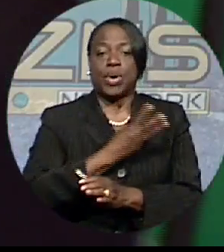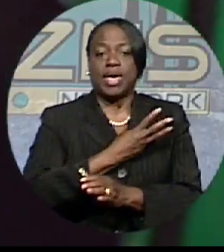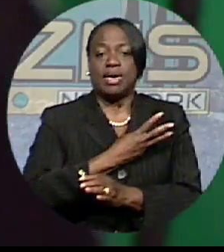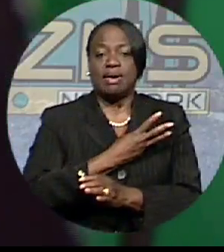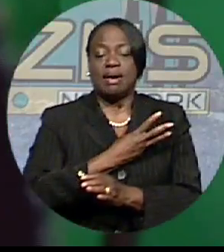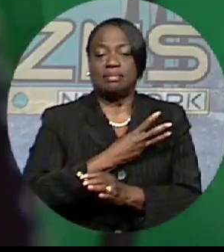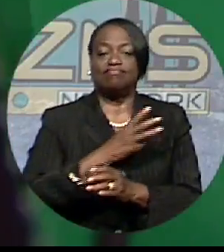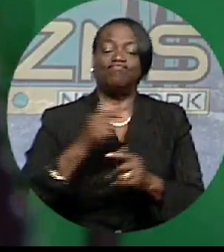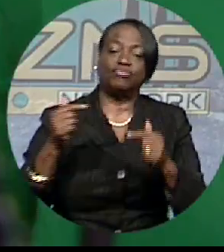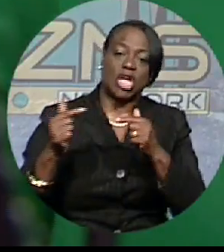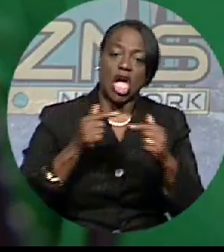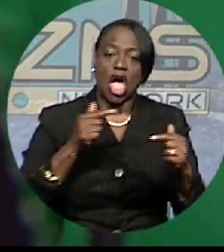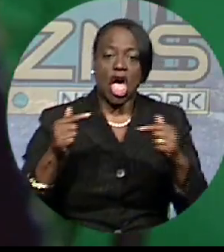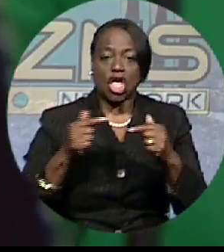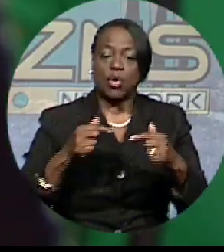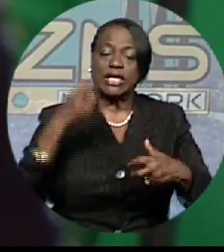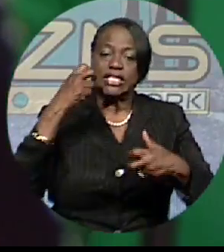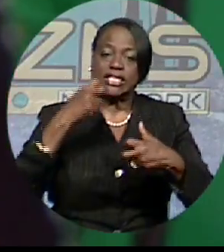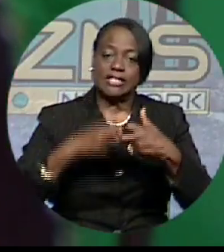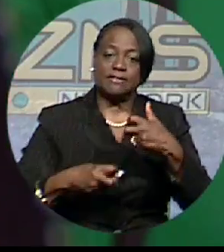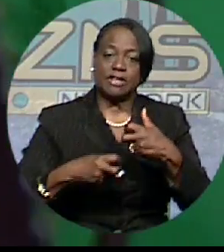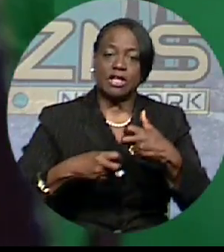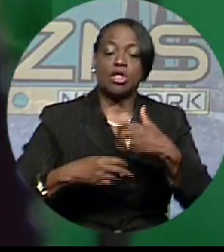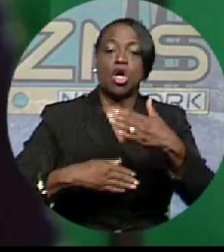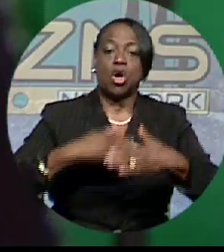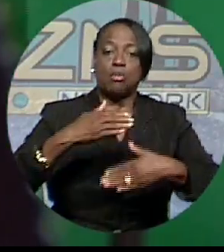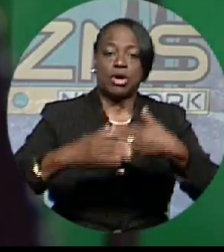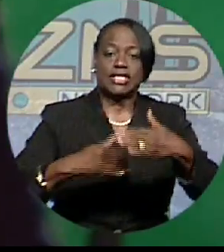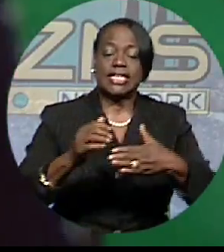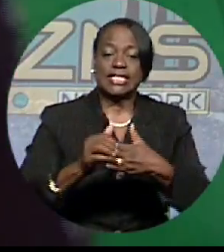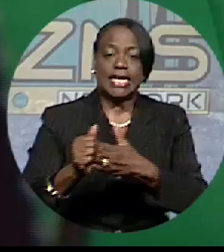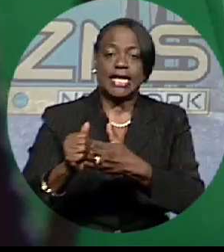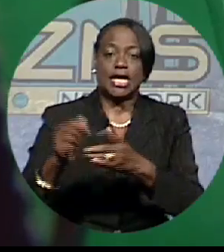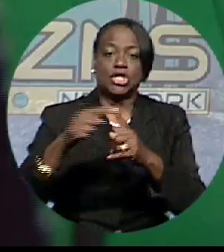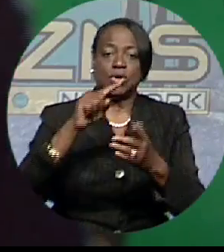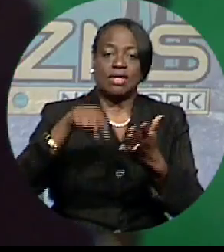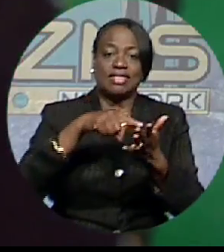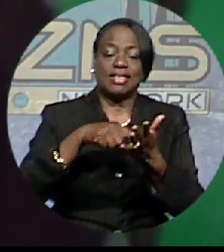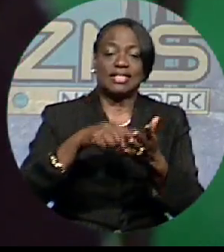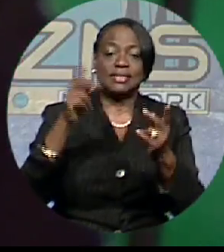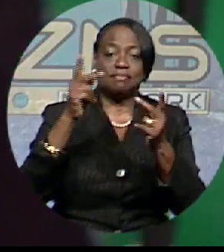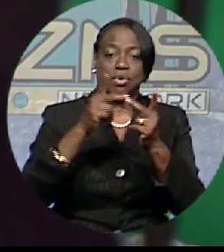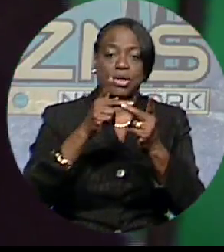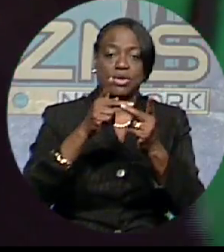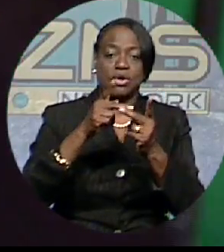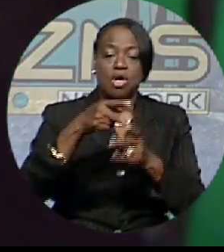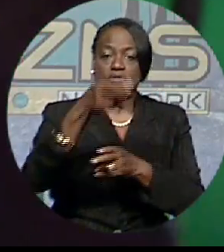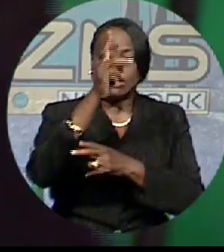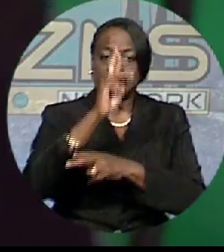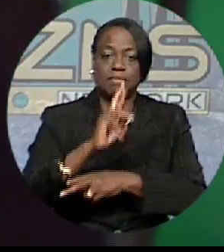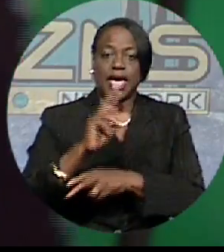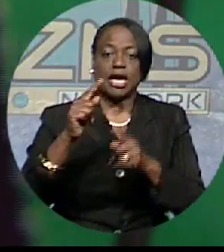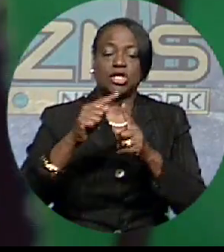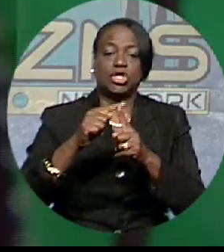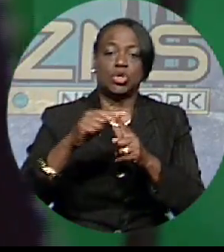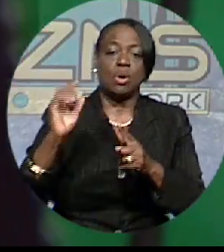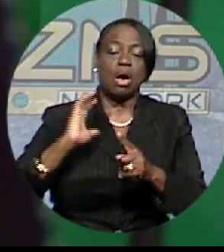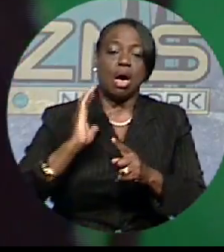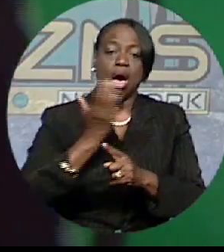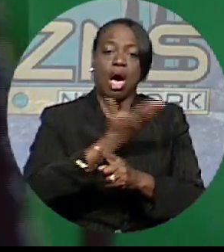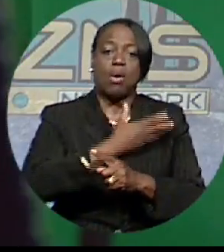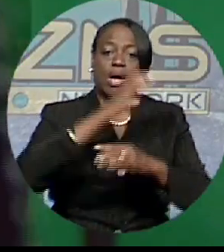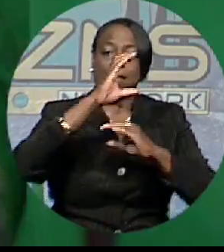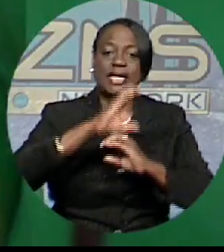arguably a very difficult process leading to this point with respect to our capacity to